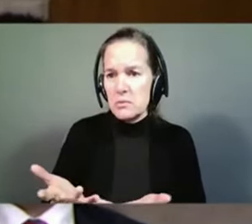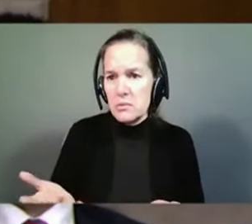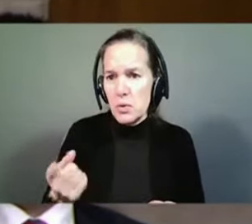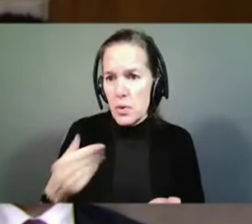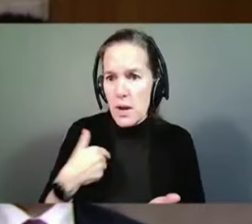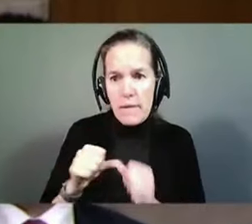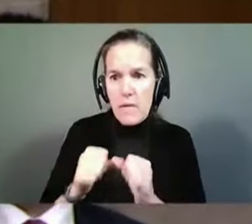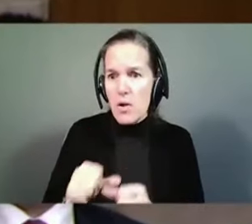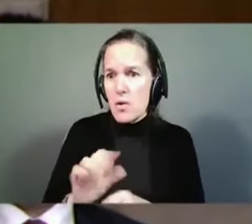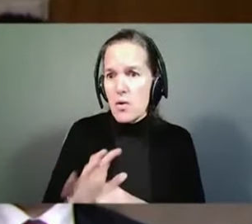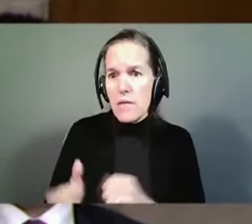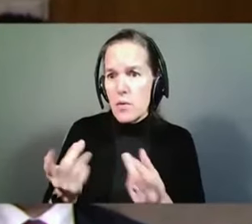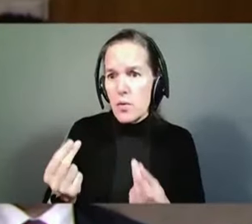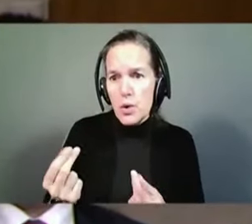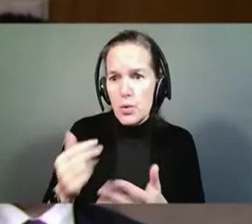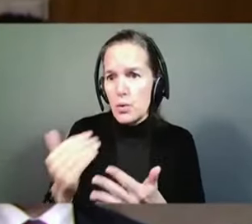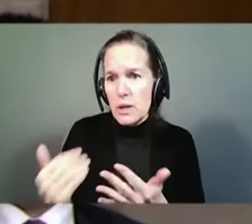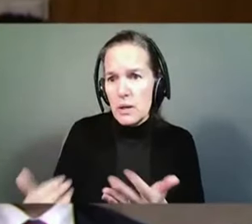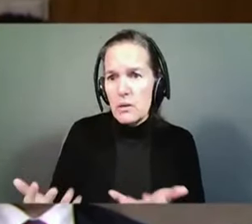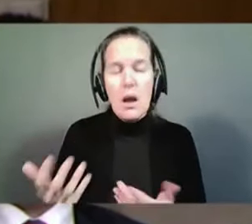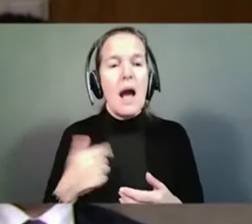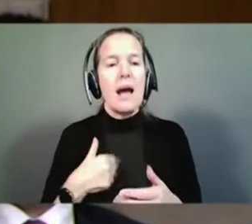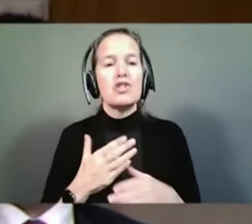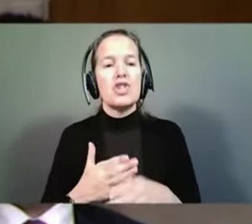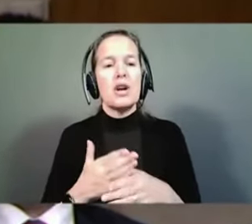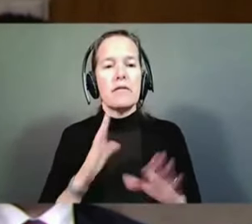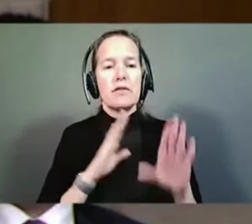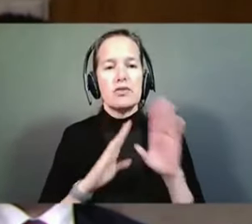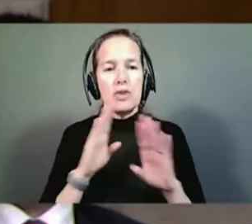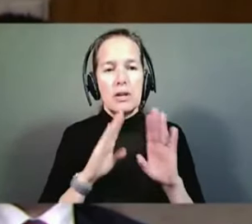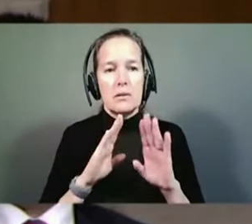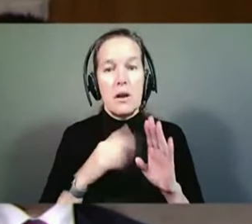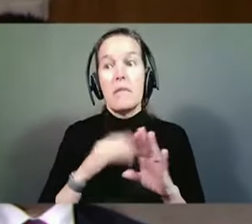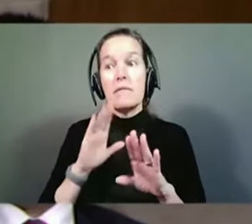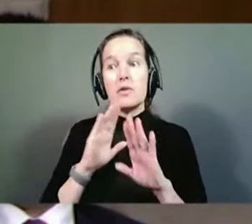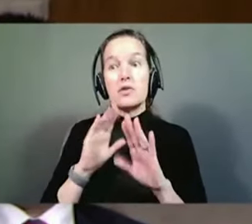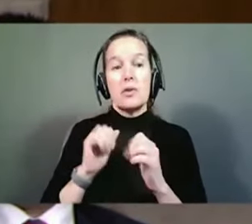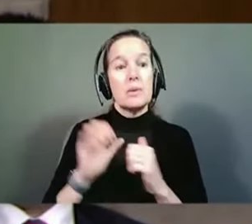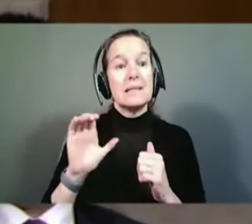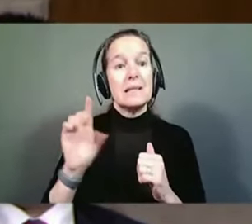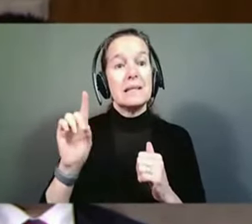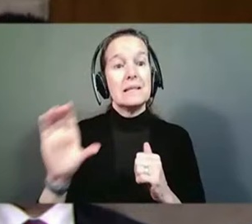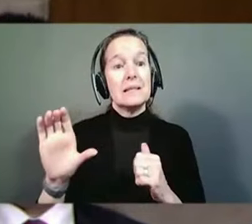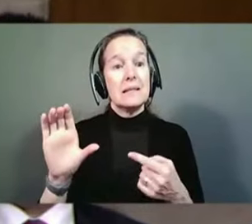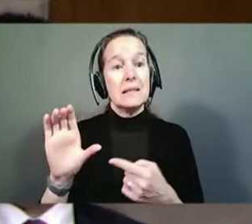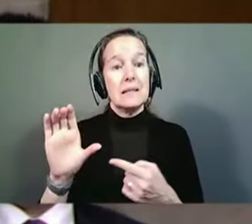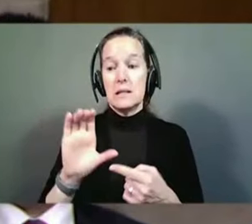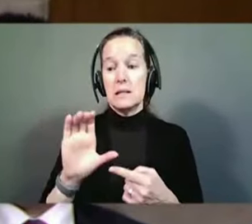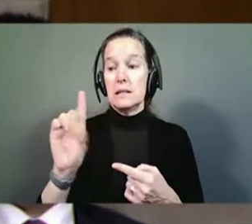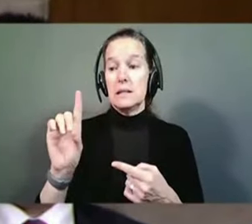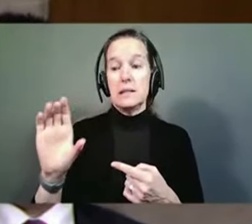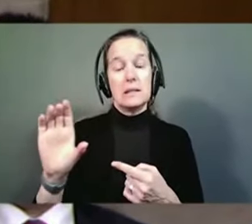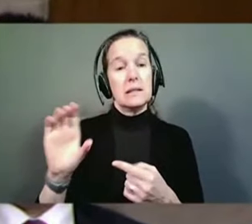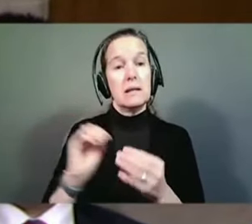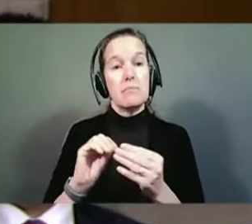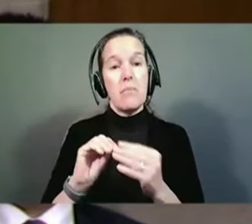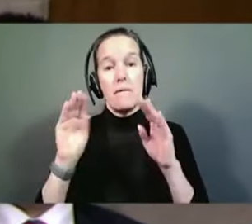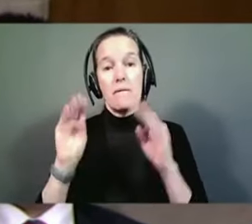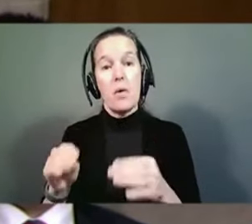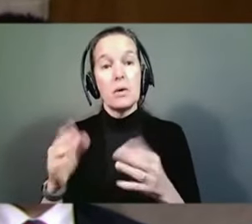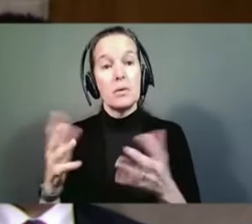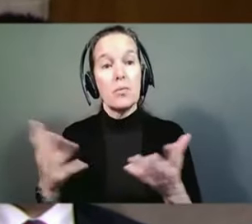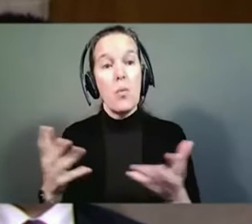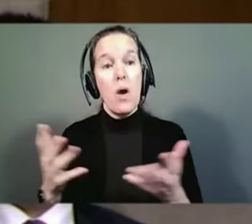your frustration. I'm frustrated that our CDC seems to be more focused on, I